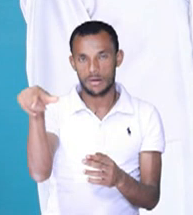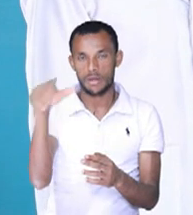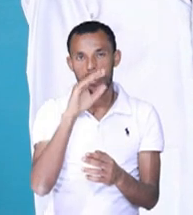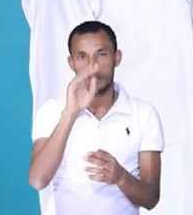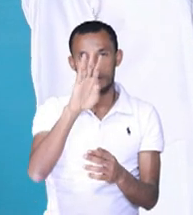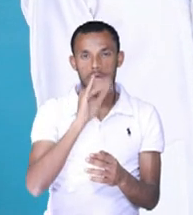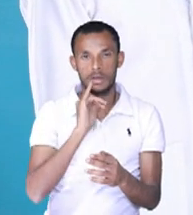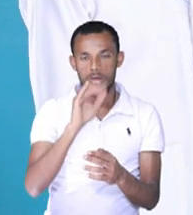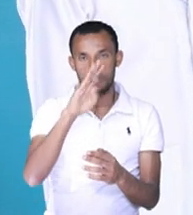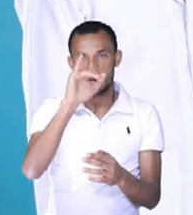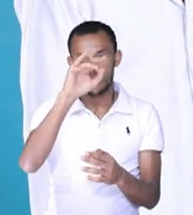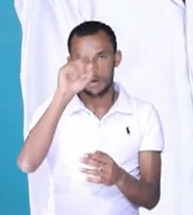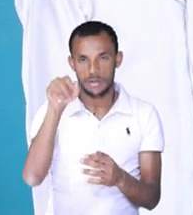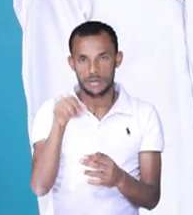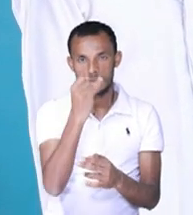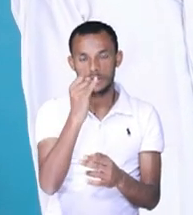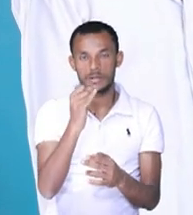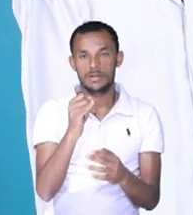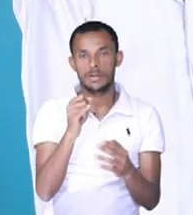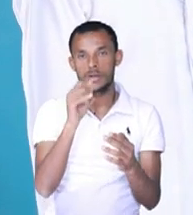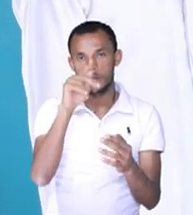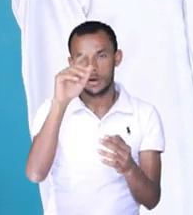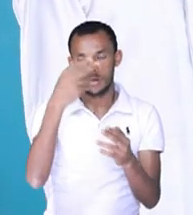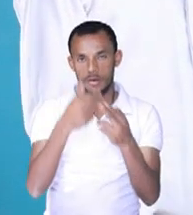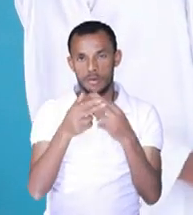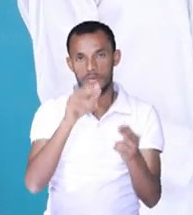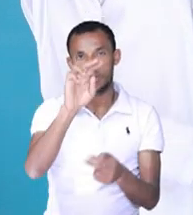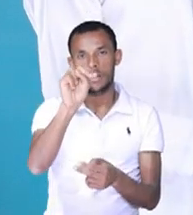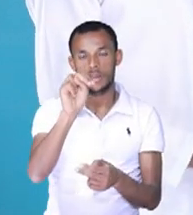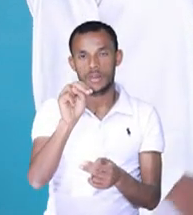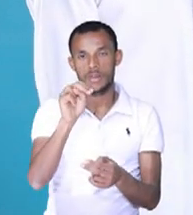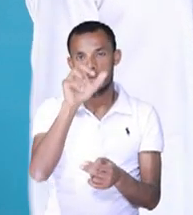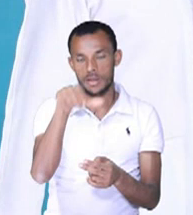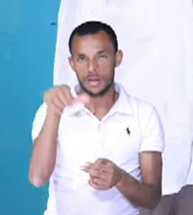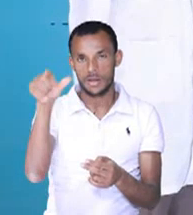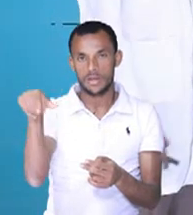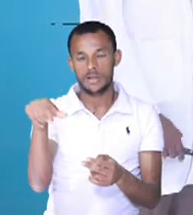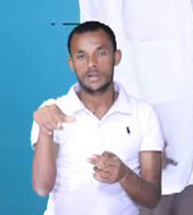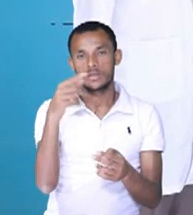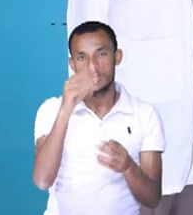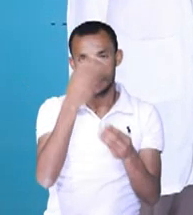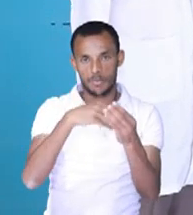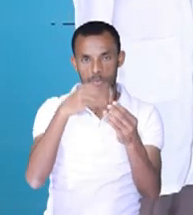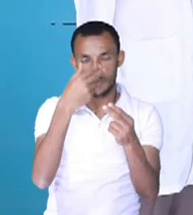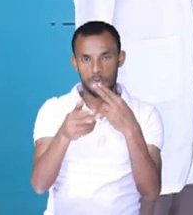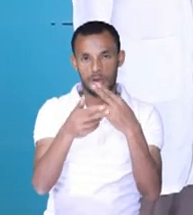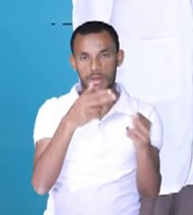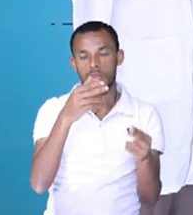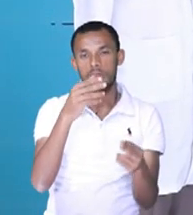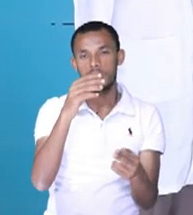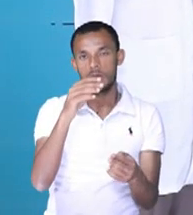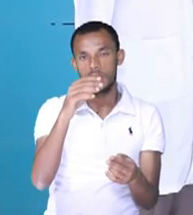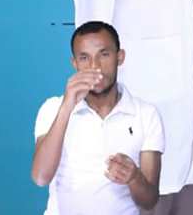and B is Bij is a P by N matrix, then the product AB is a matrix